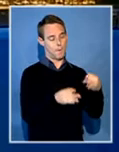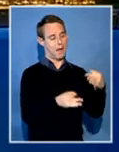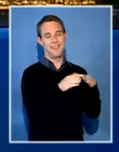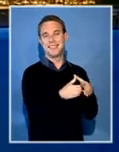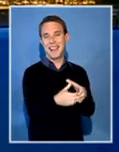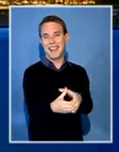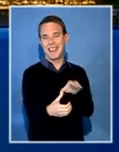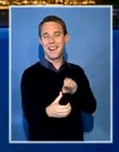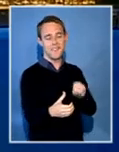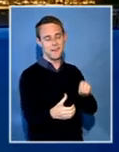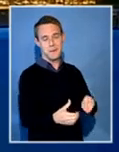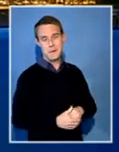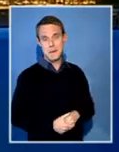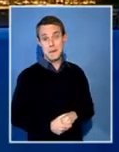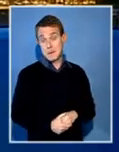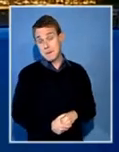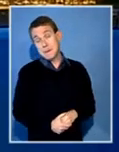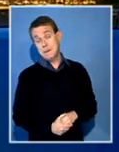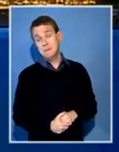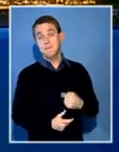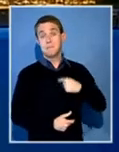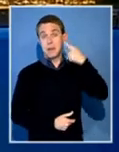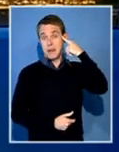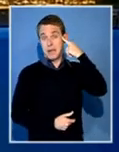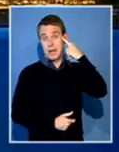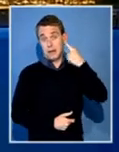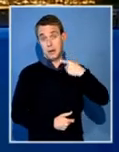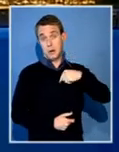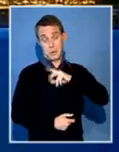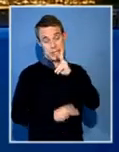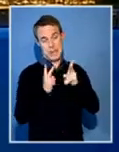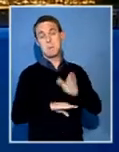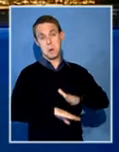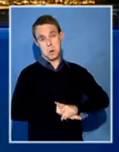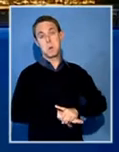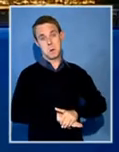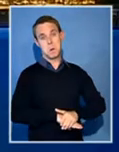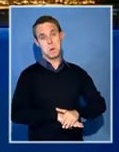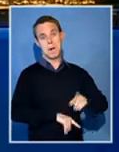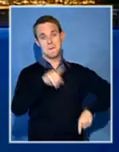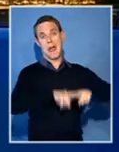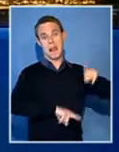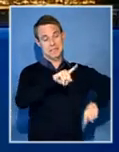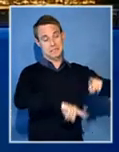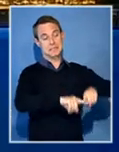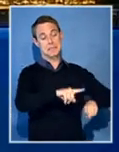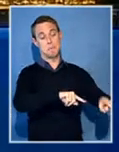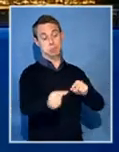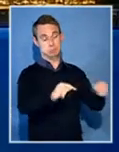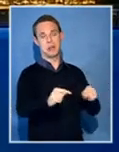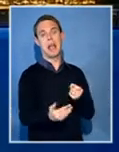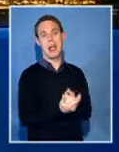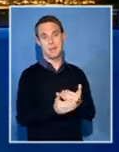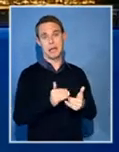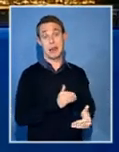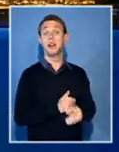in terms of the new political parties. So I think we're going still to see a lot of these such violent flashpoints throughout the